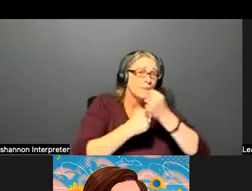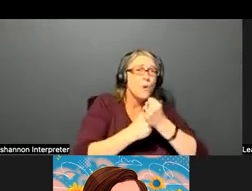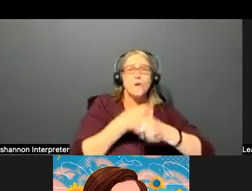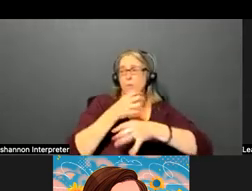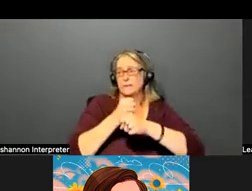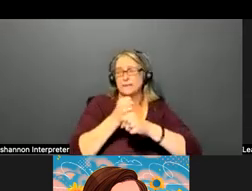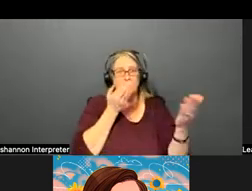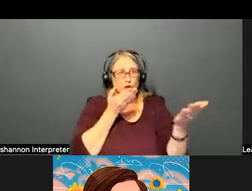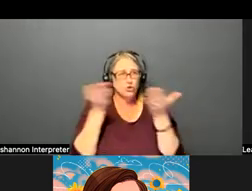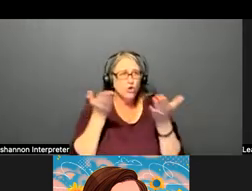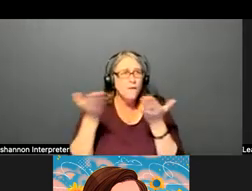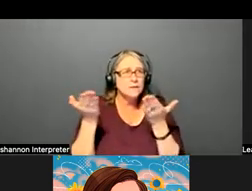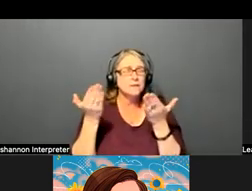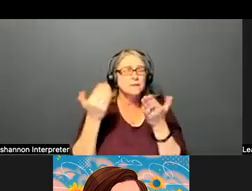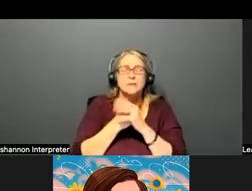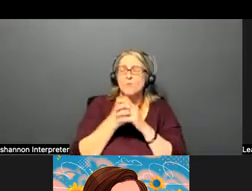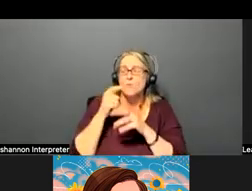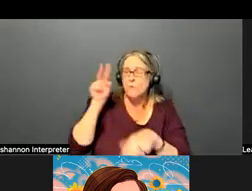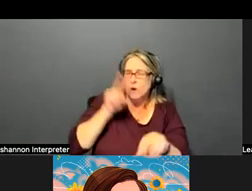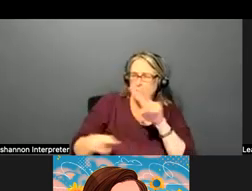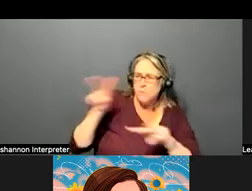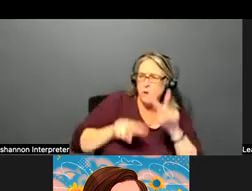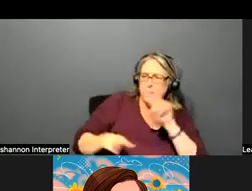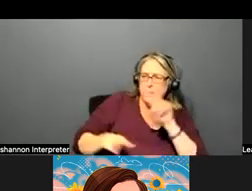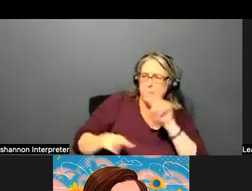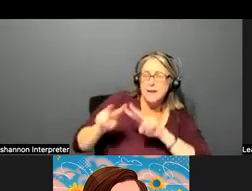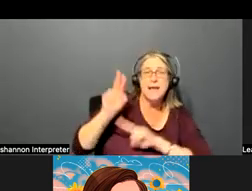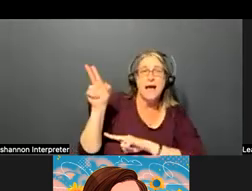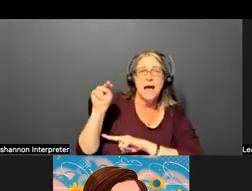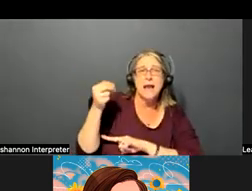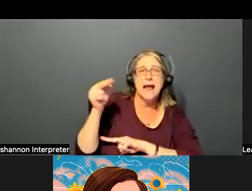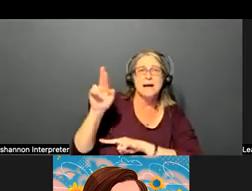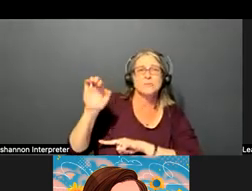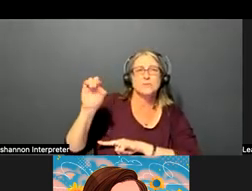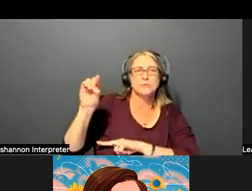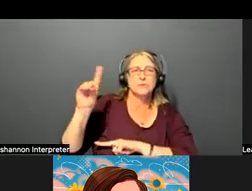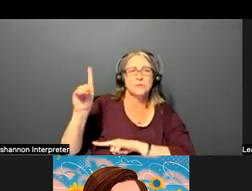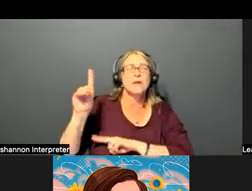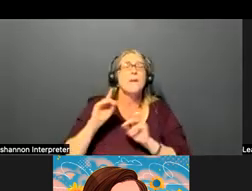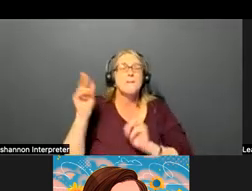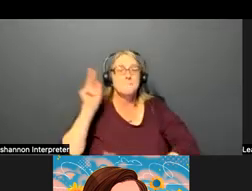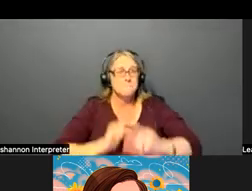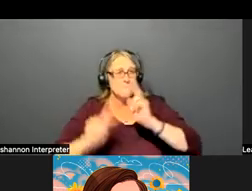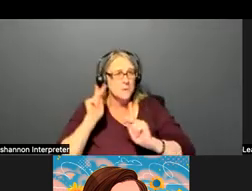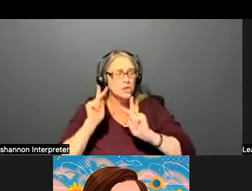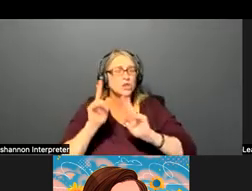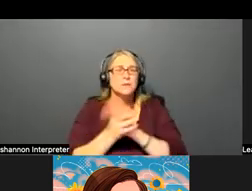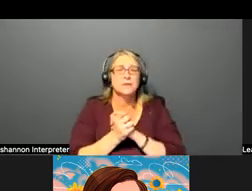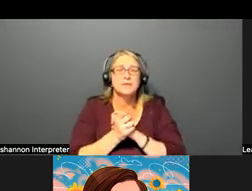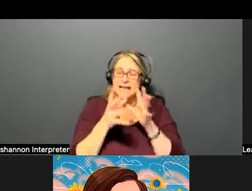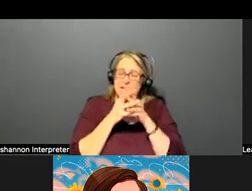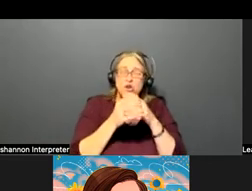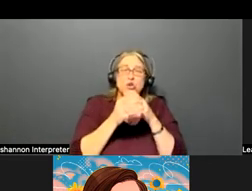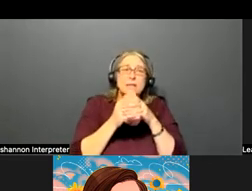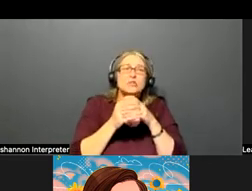so I think when we're looking at the unhoused population, I think it's important to note that intersectionality